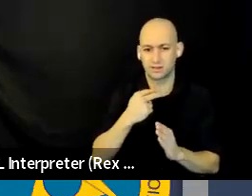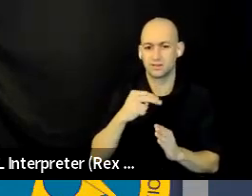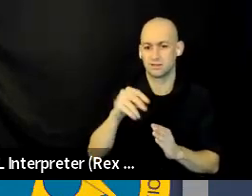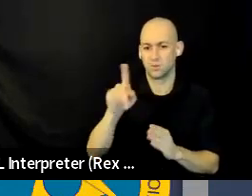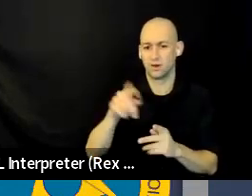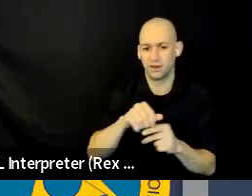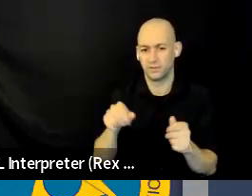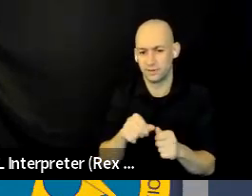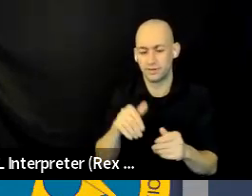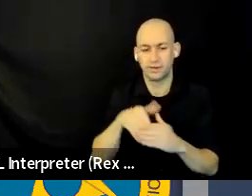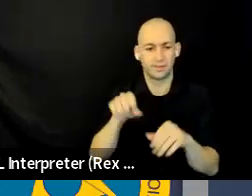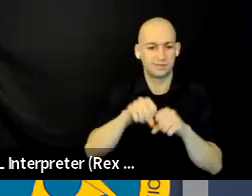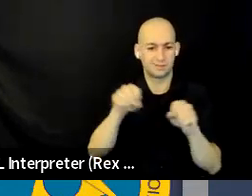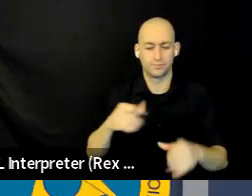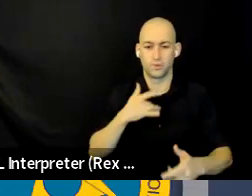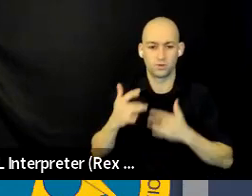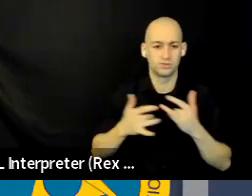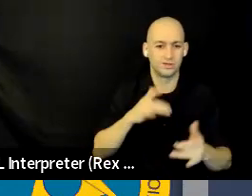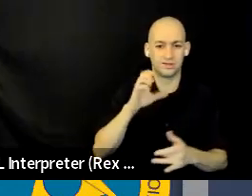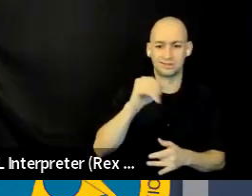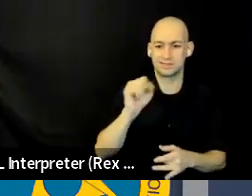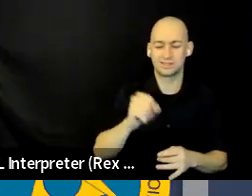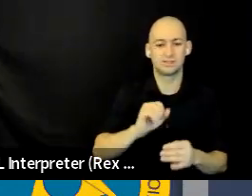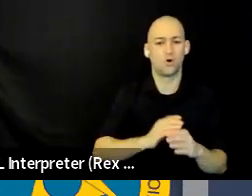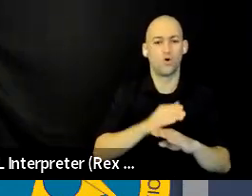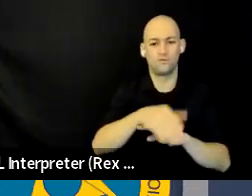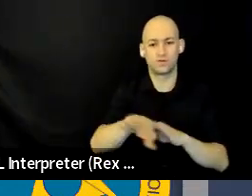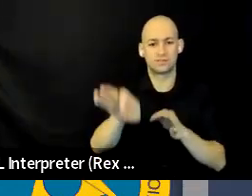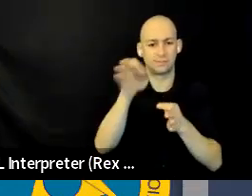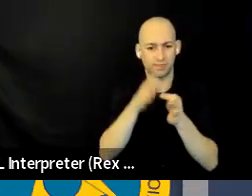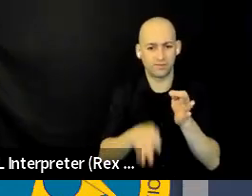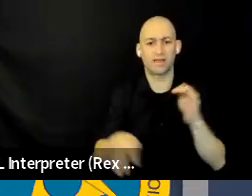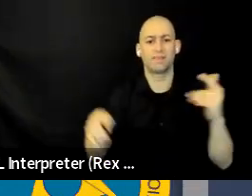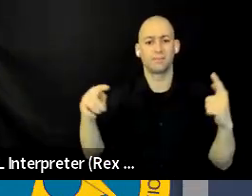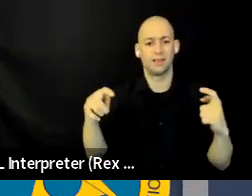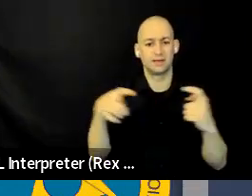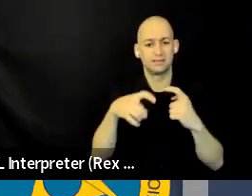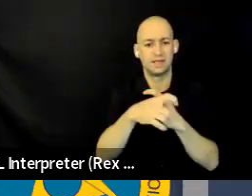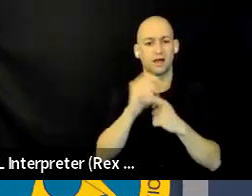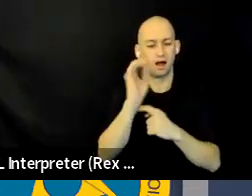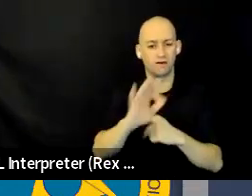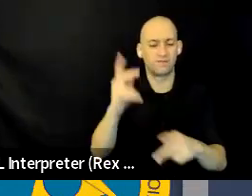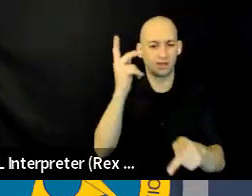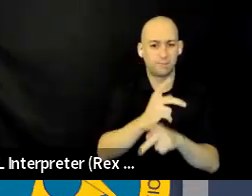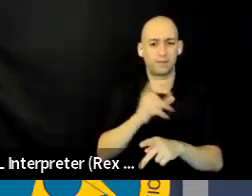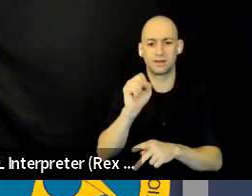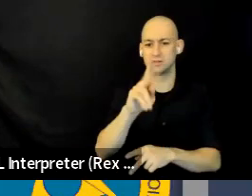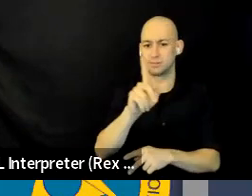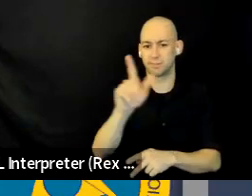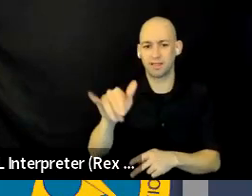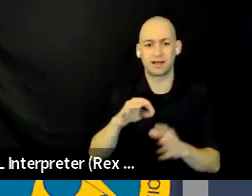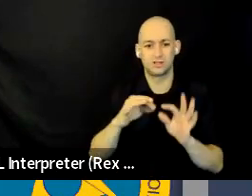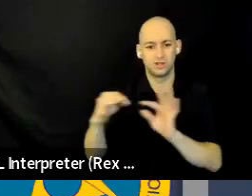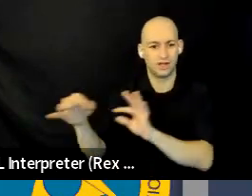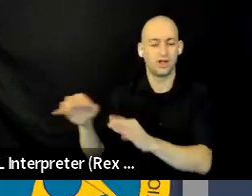We're concerned that CSIS is greatly oversimplifying the complexities of keeping the supply chain running from the ports